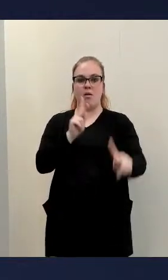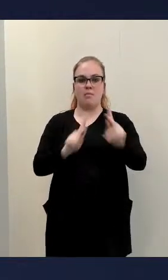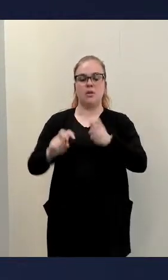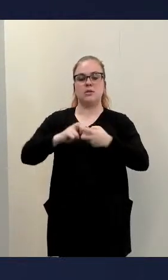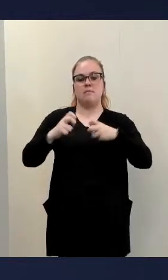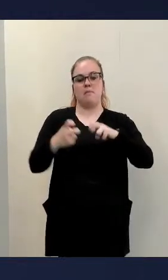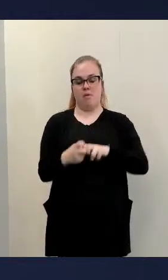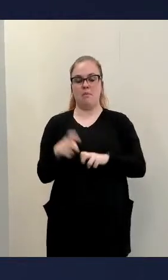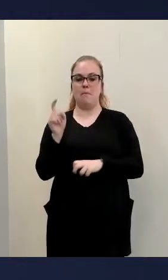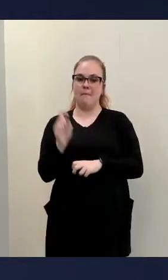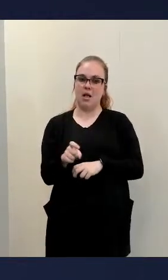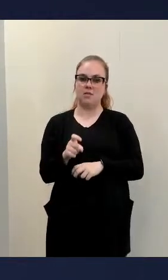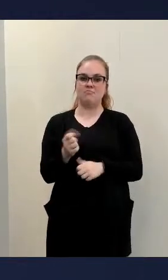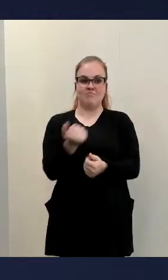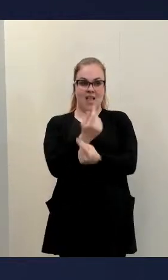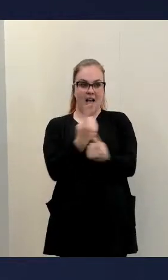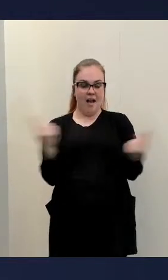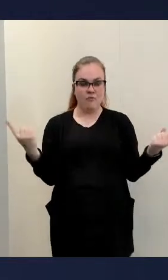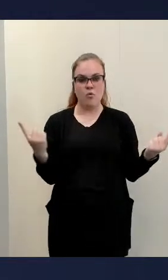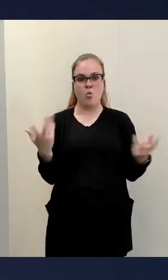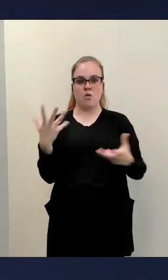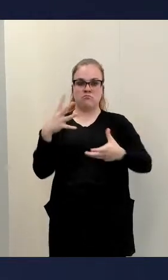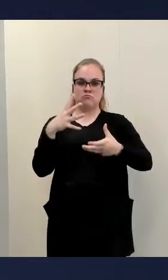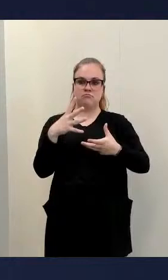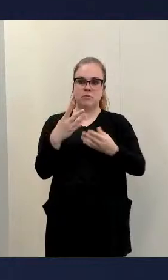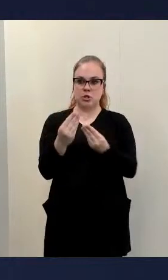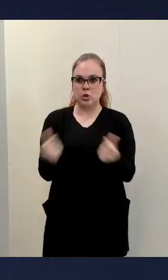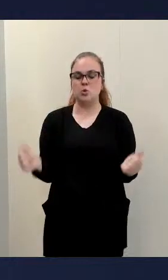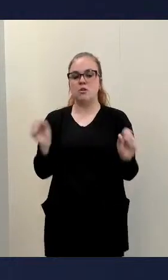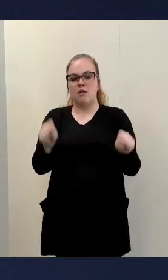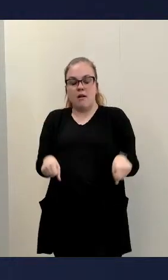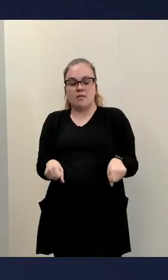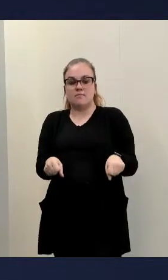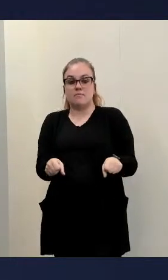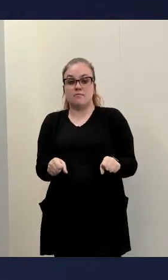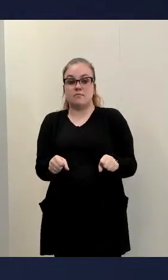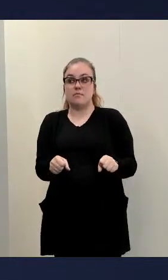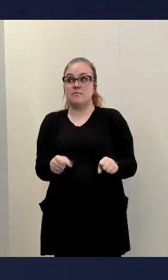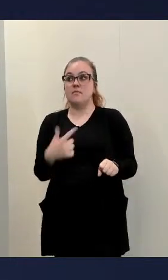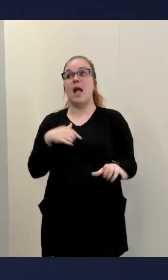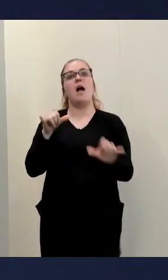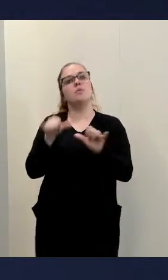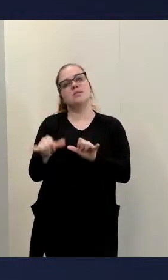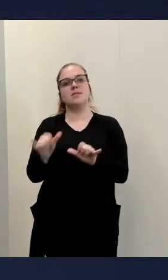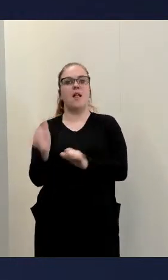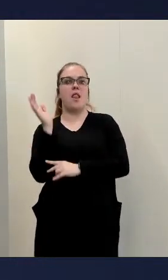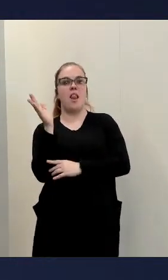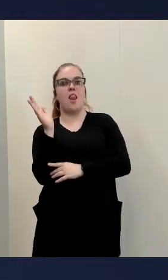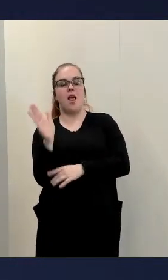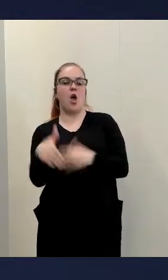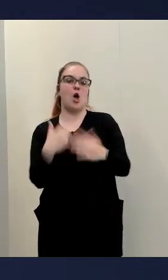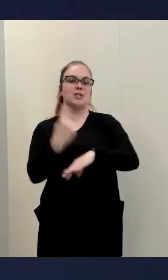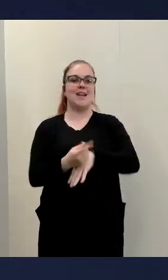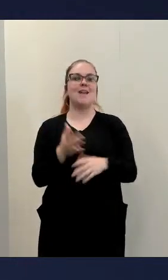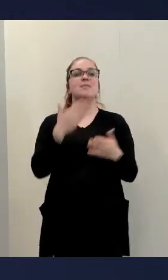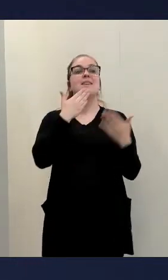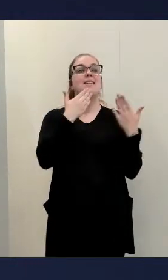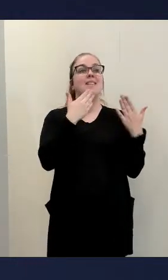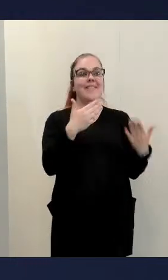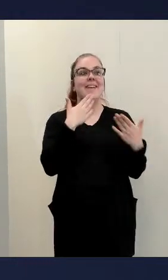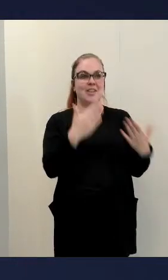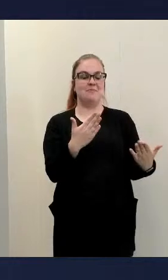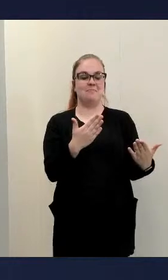issue. It has to be an all-person solution. And with that, because I will stand here and preach all day, I am going to say thank